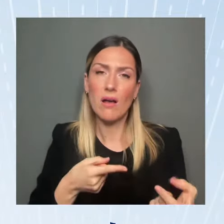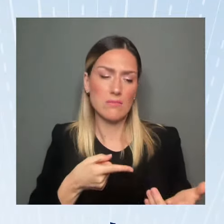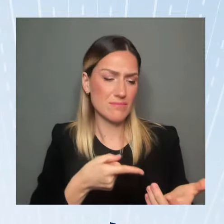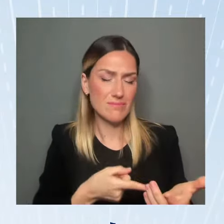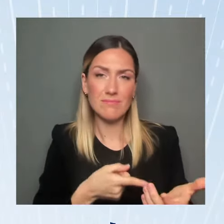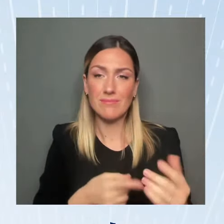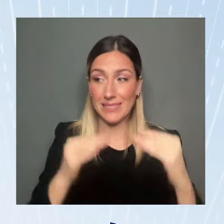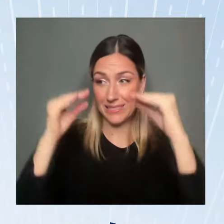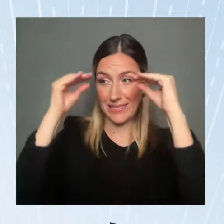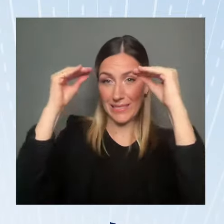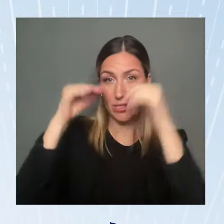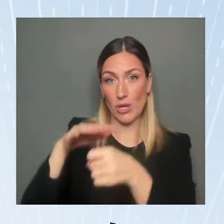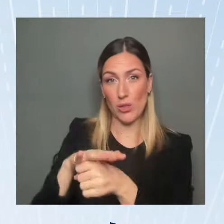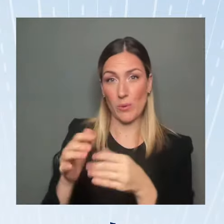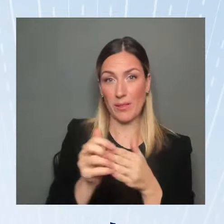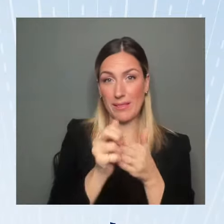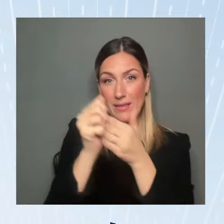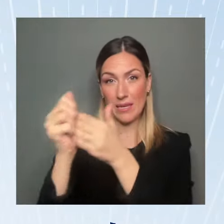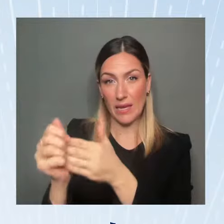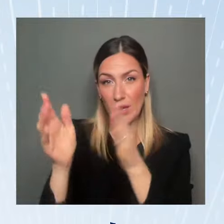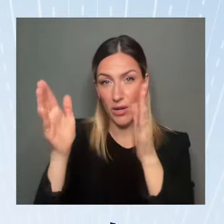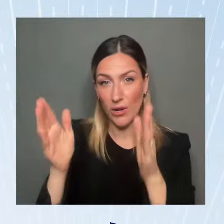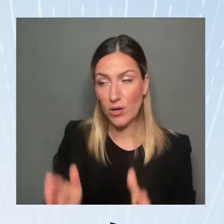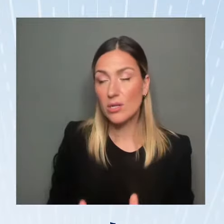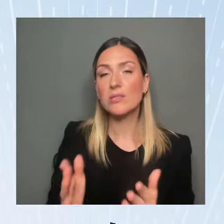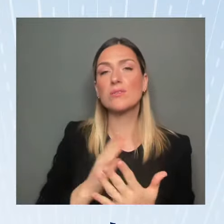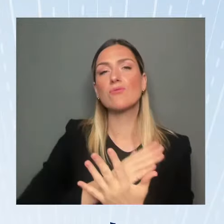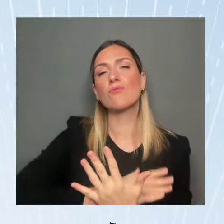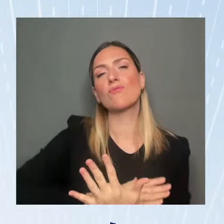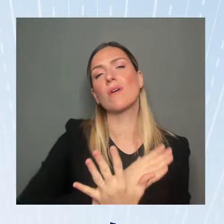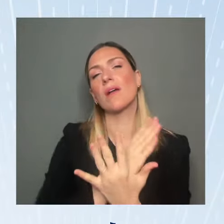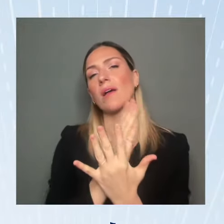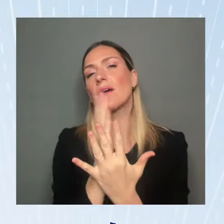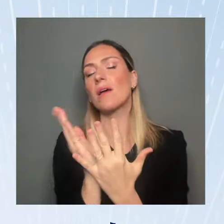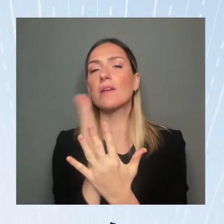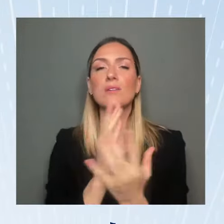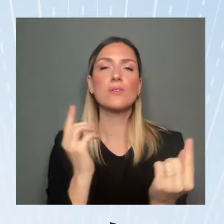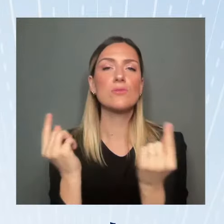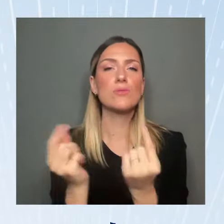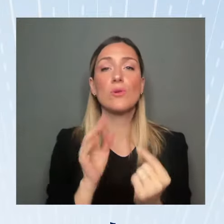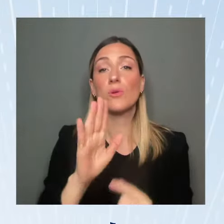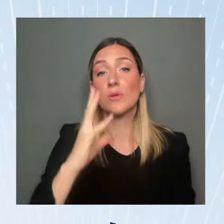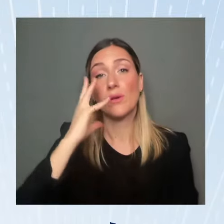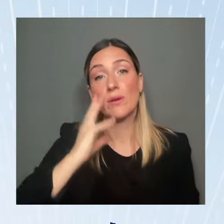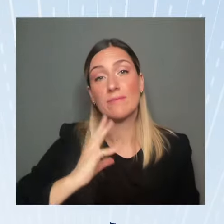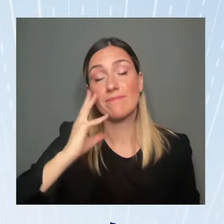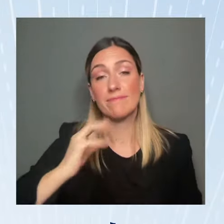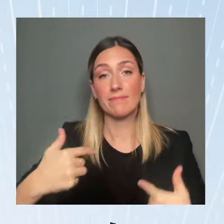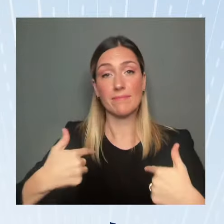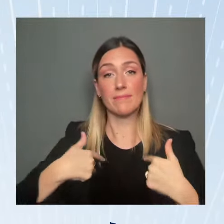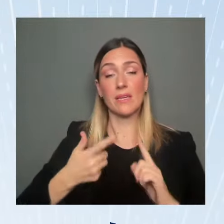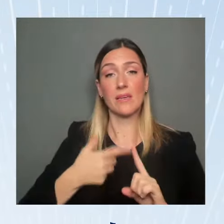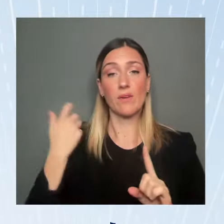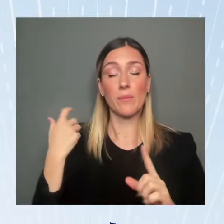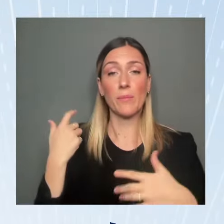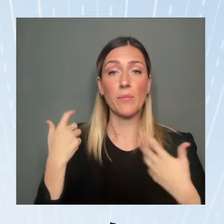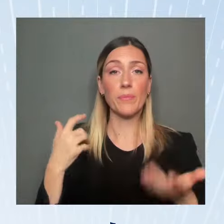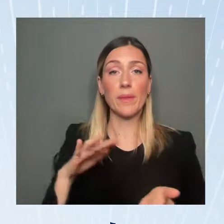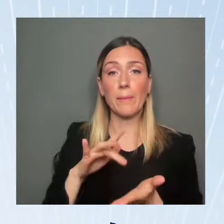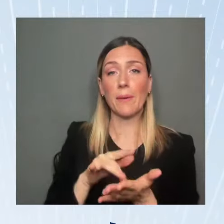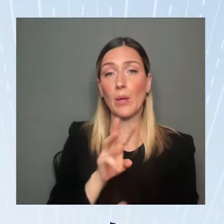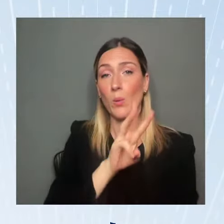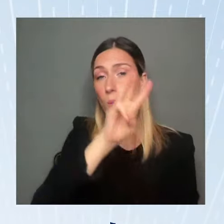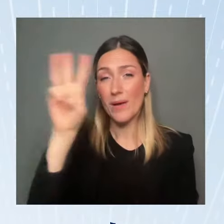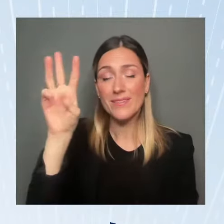educating your local leaders on the range of things that need to be done through your lived experiences. I come from, a Midwestern state,